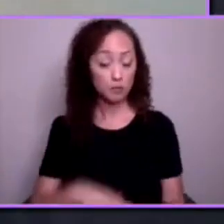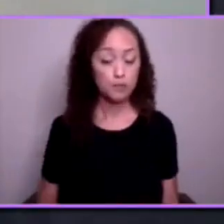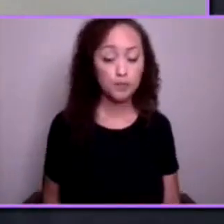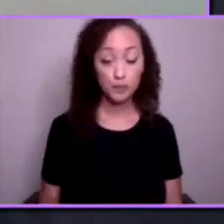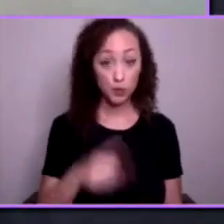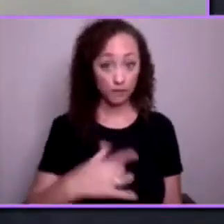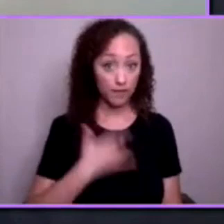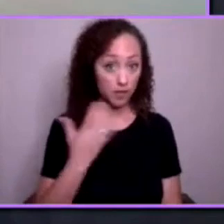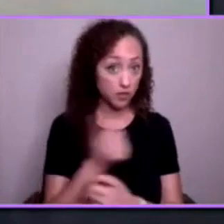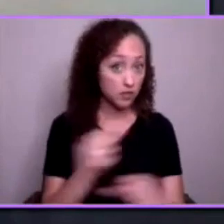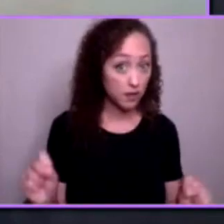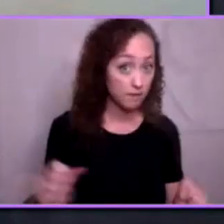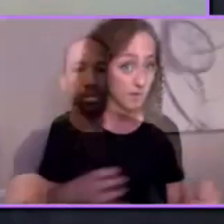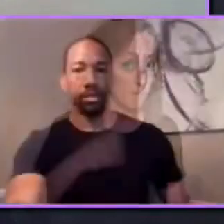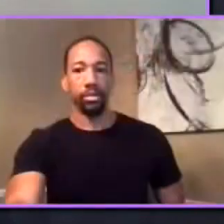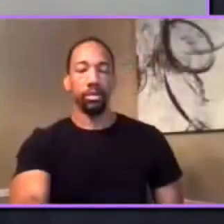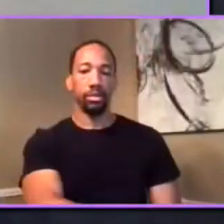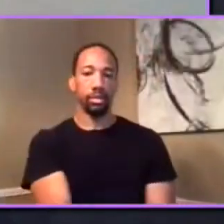emotionally and physically?